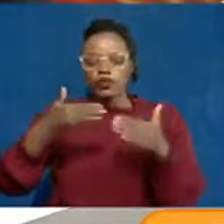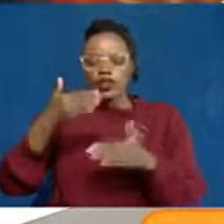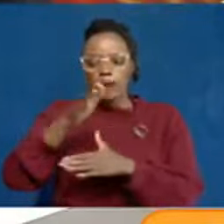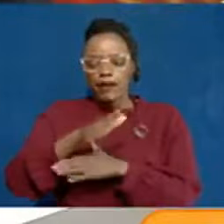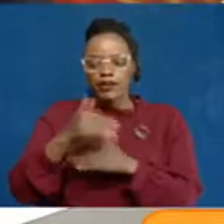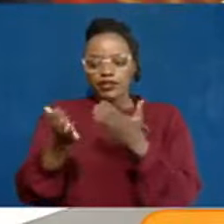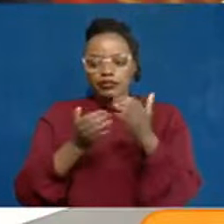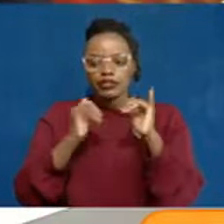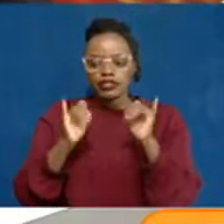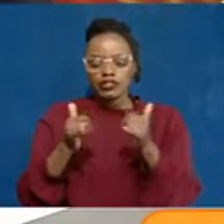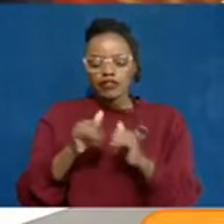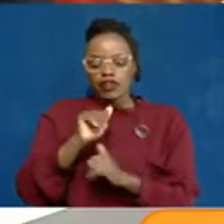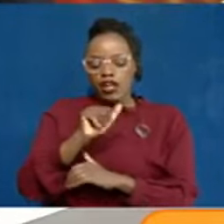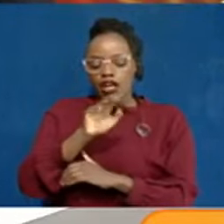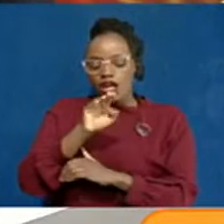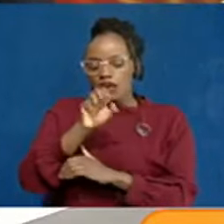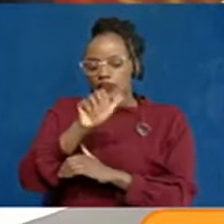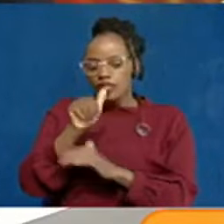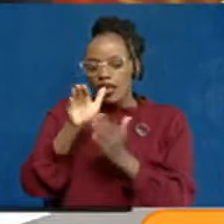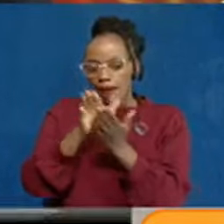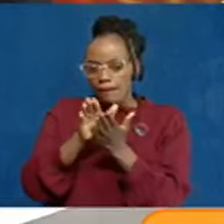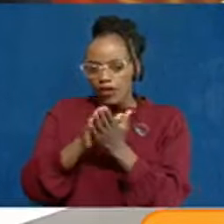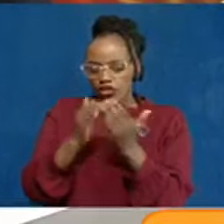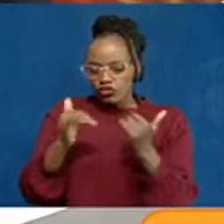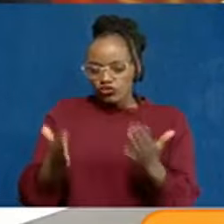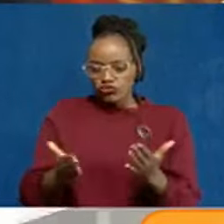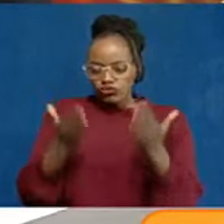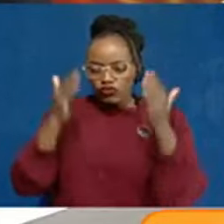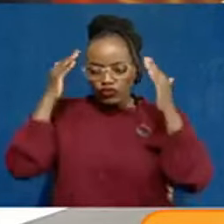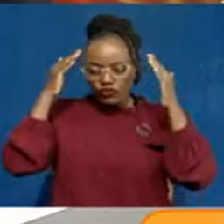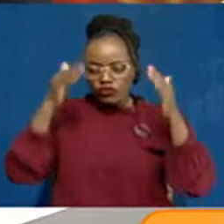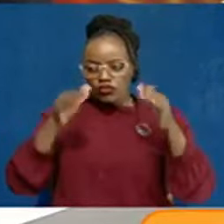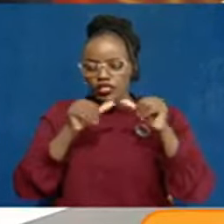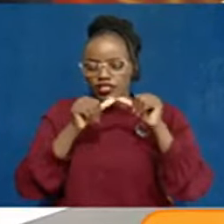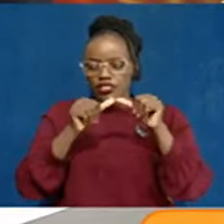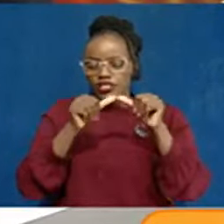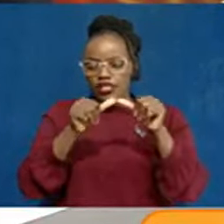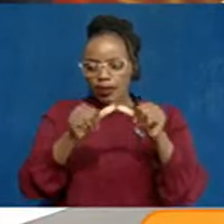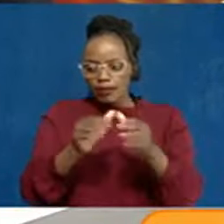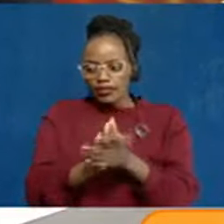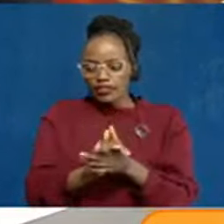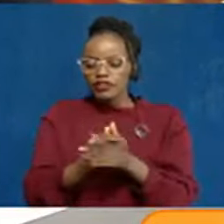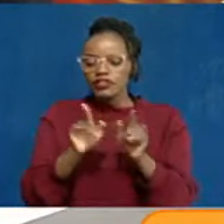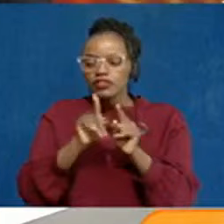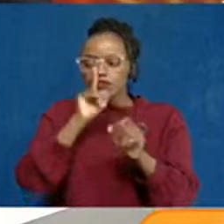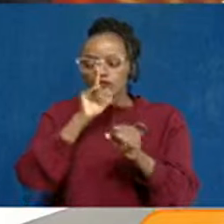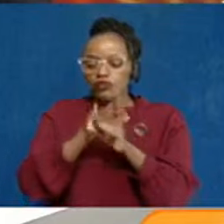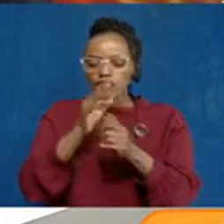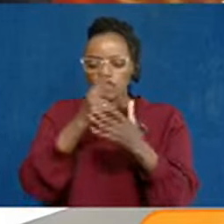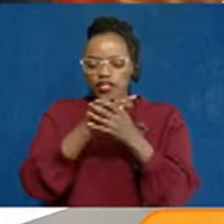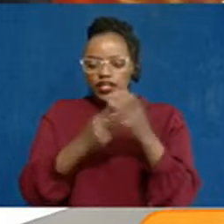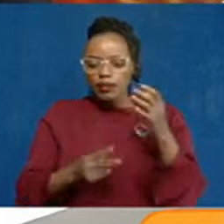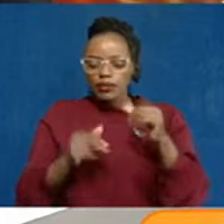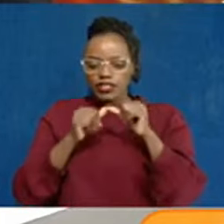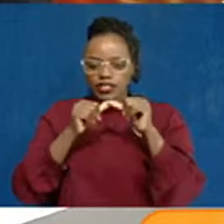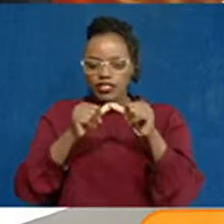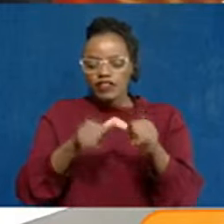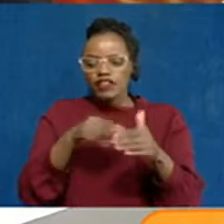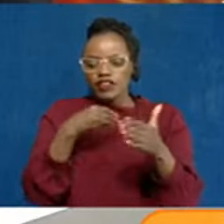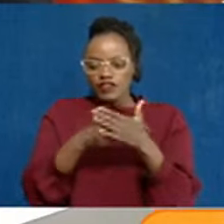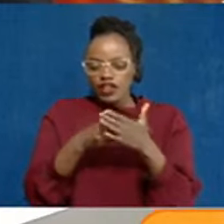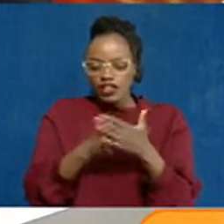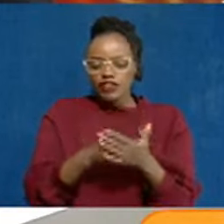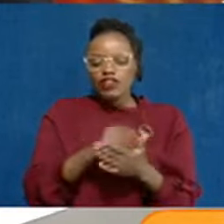In business, Absa Bank is set to intensify its focus on sustainability, pledging to double its sustainable financing to